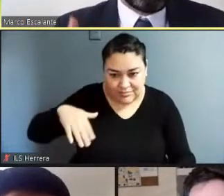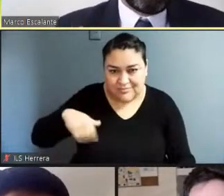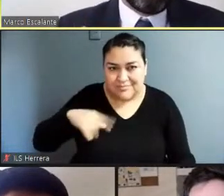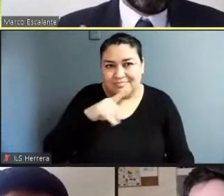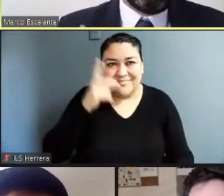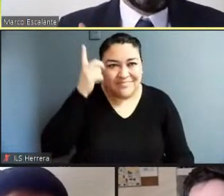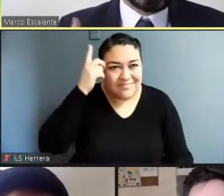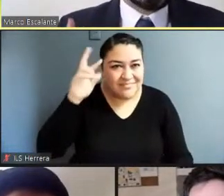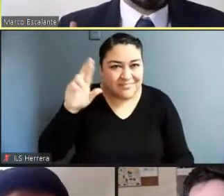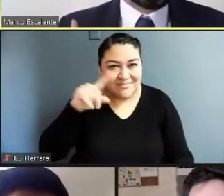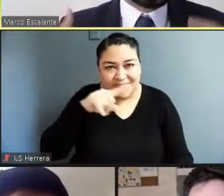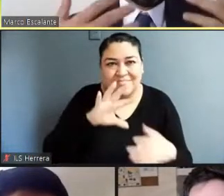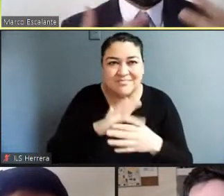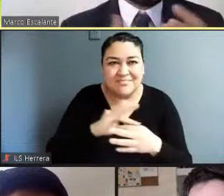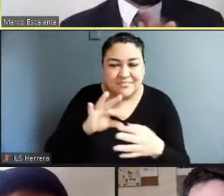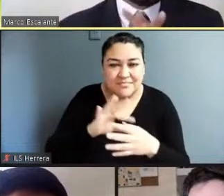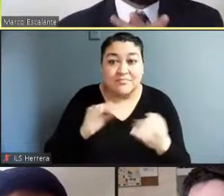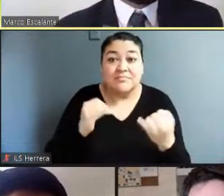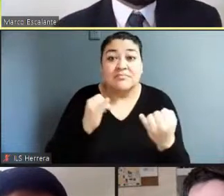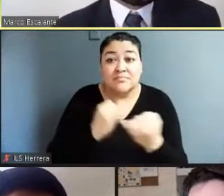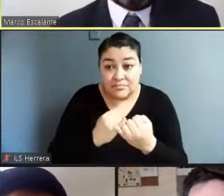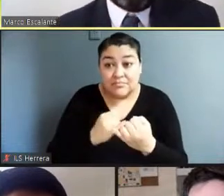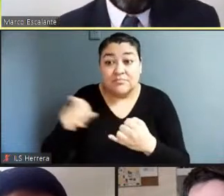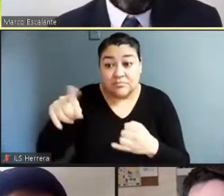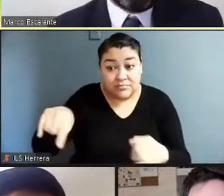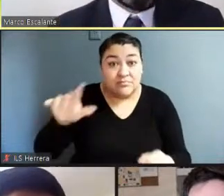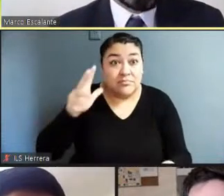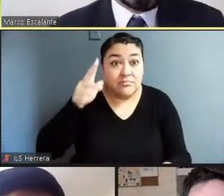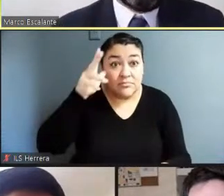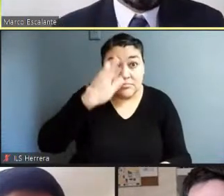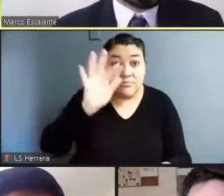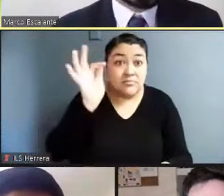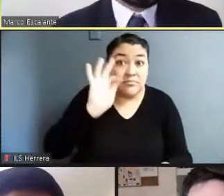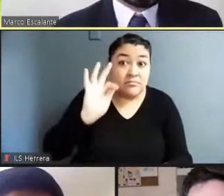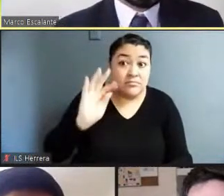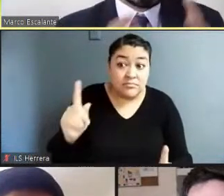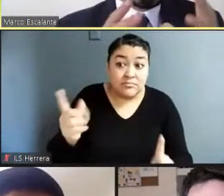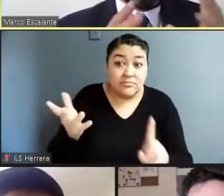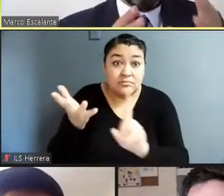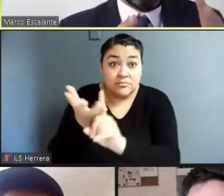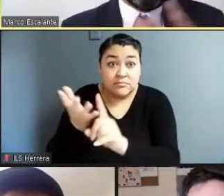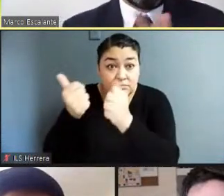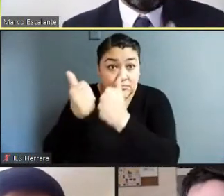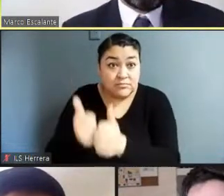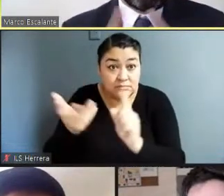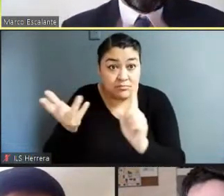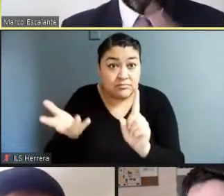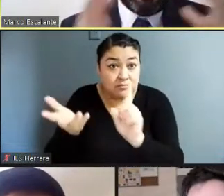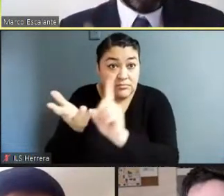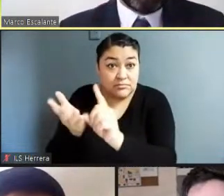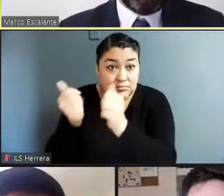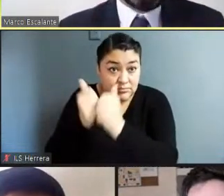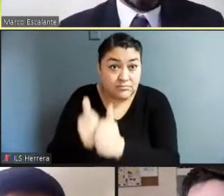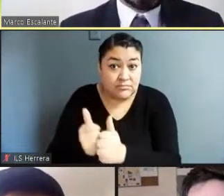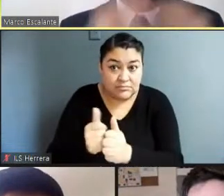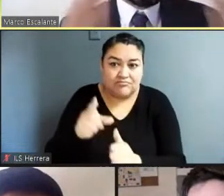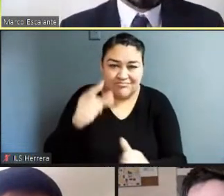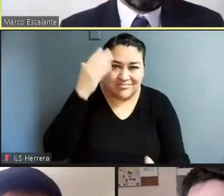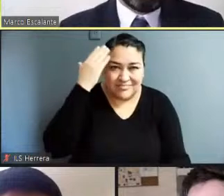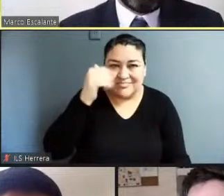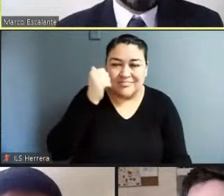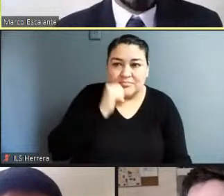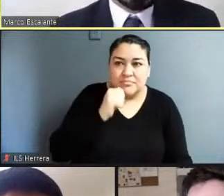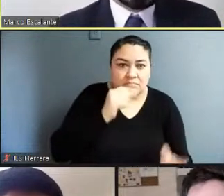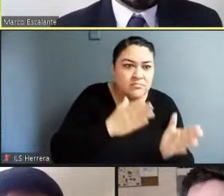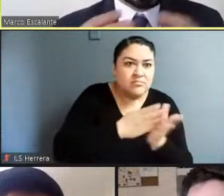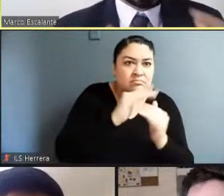of their health. And as was said before, to probably drive them